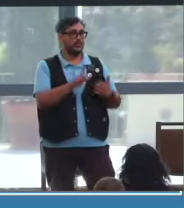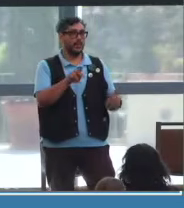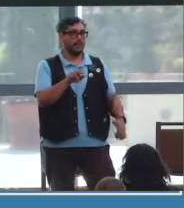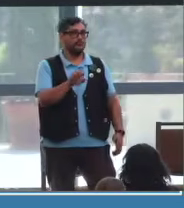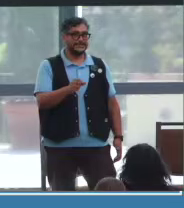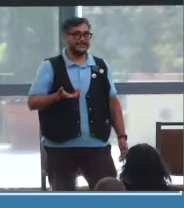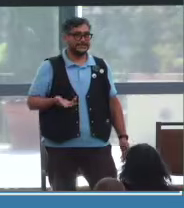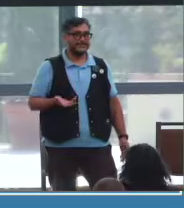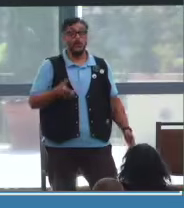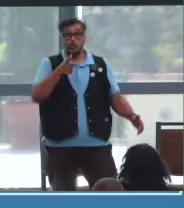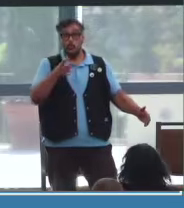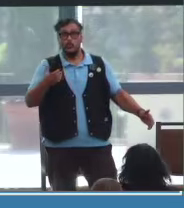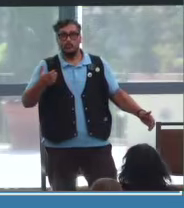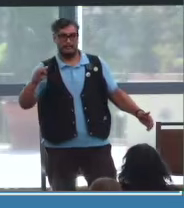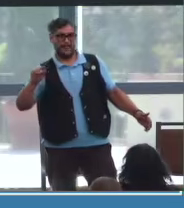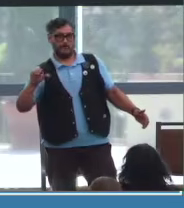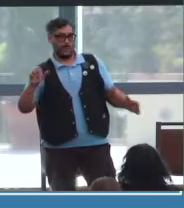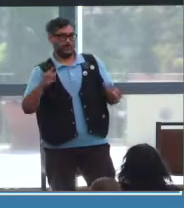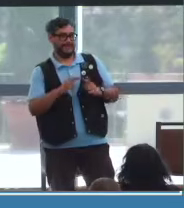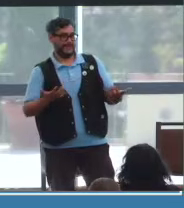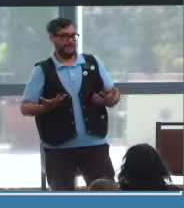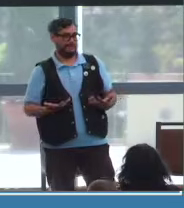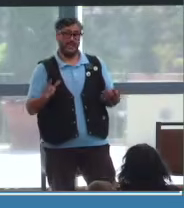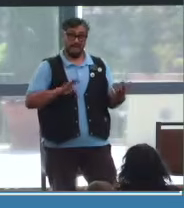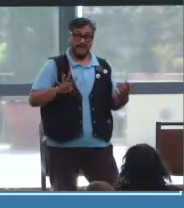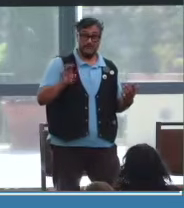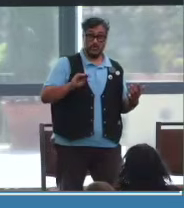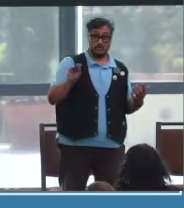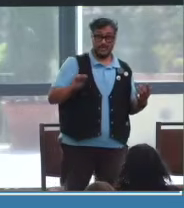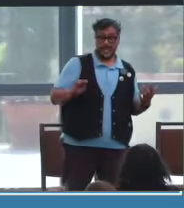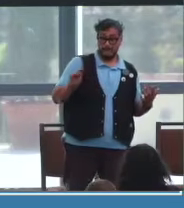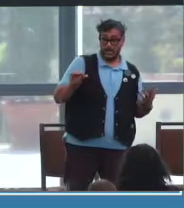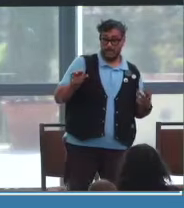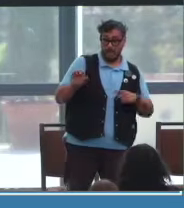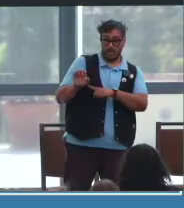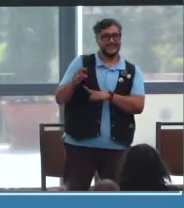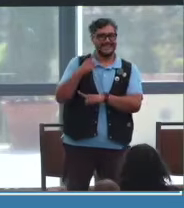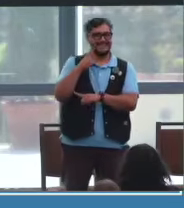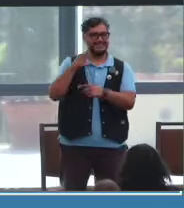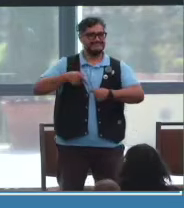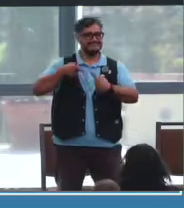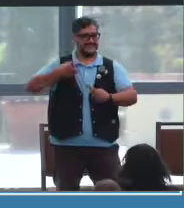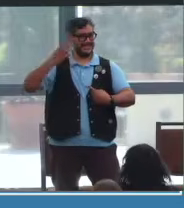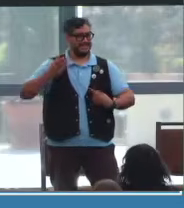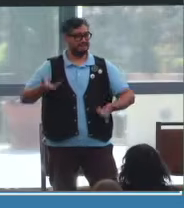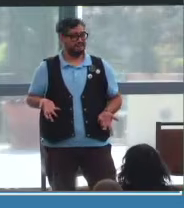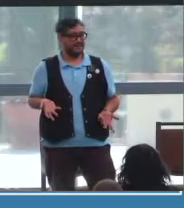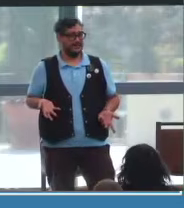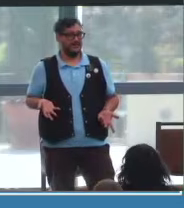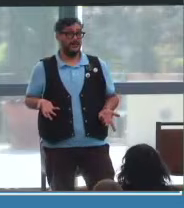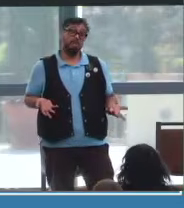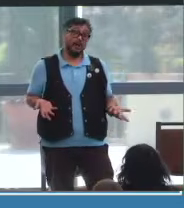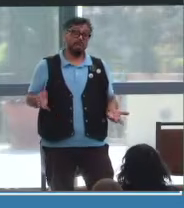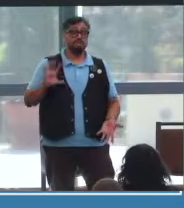patients with menopause. About 40% of women with menopause report difficulty sleeping.